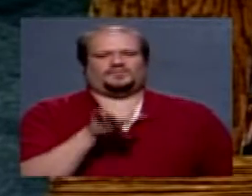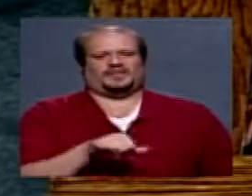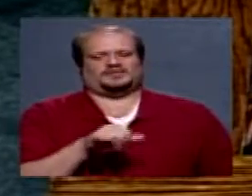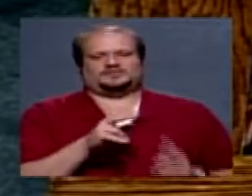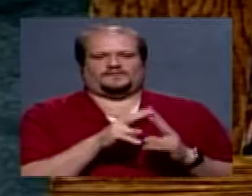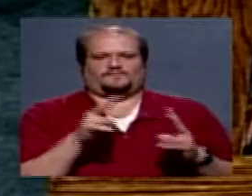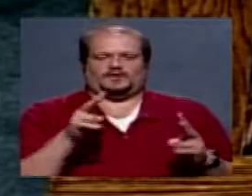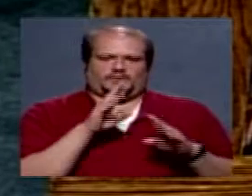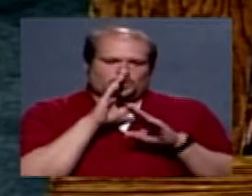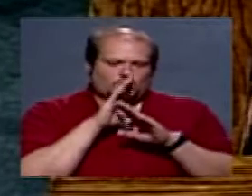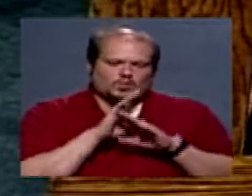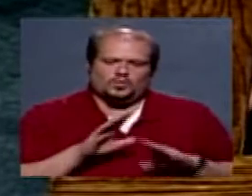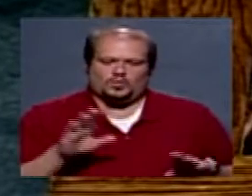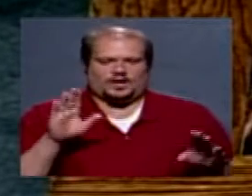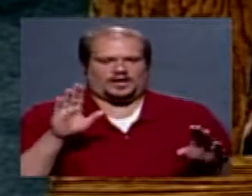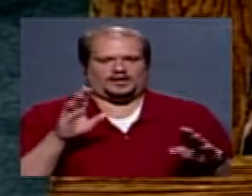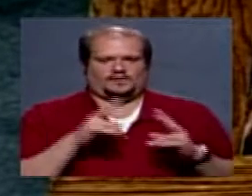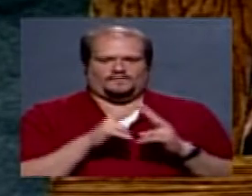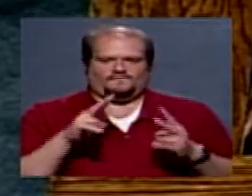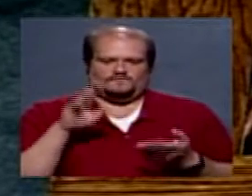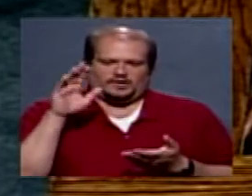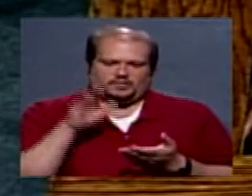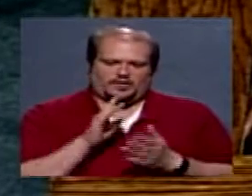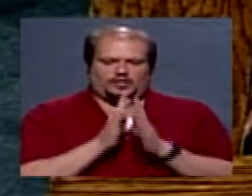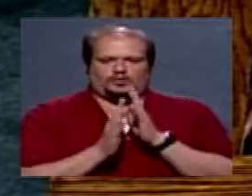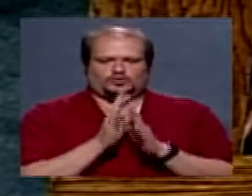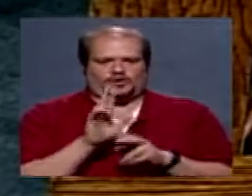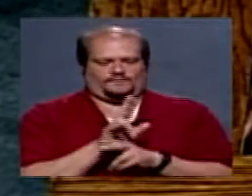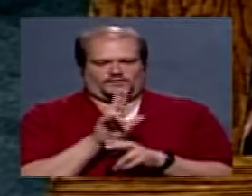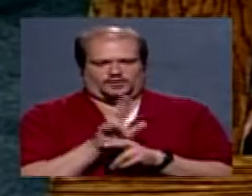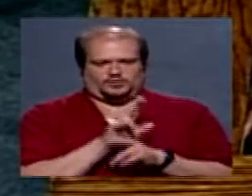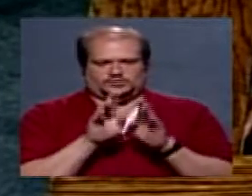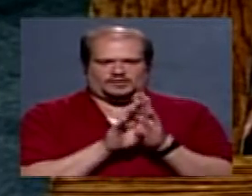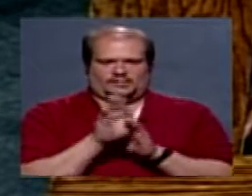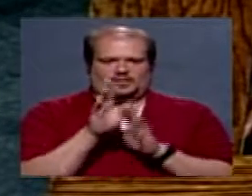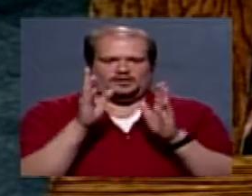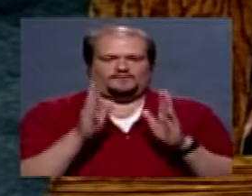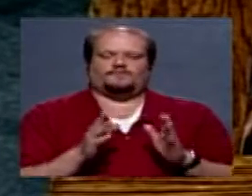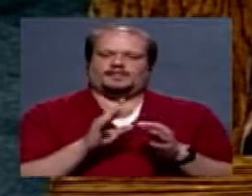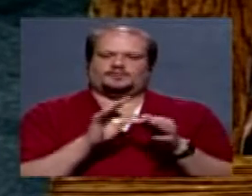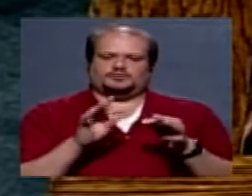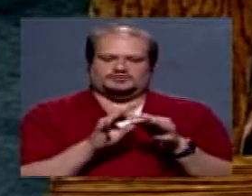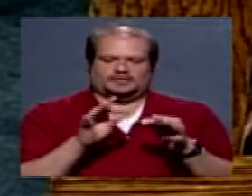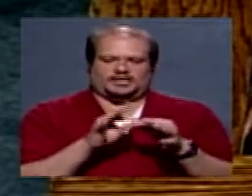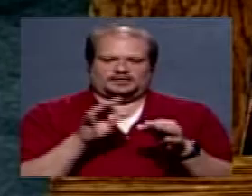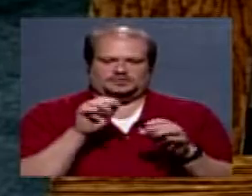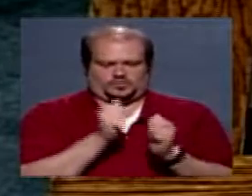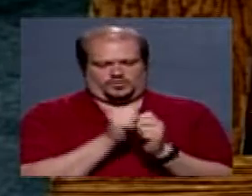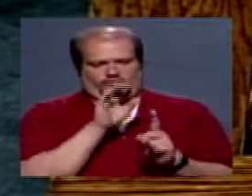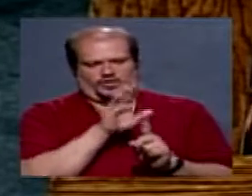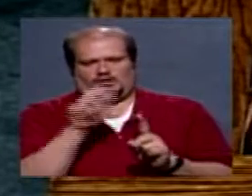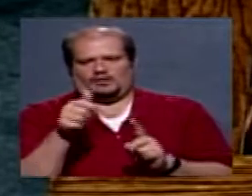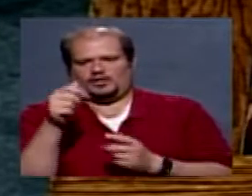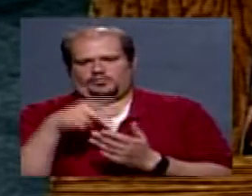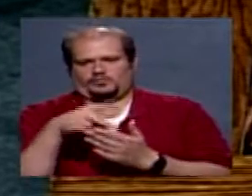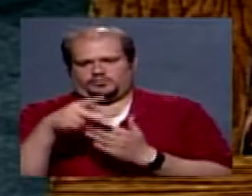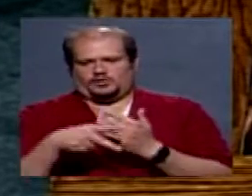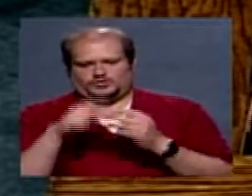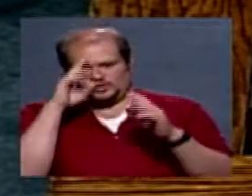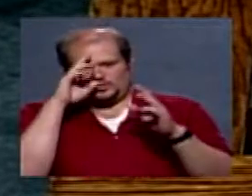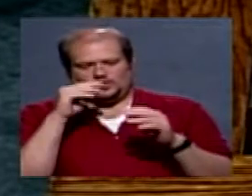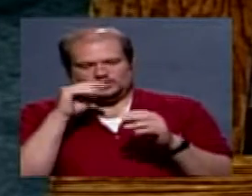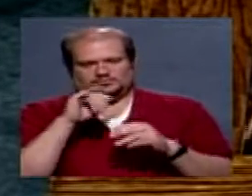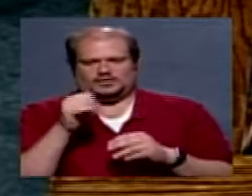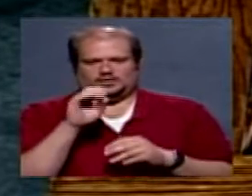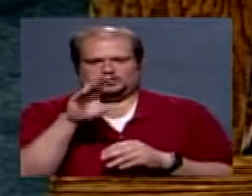very quiet, very low traffic use. The developer states that in their other projects, they would expect a